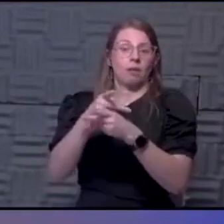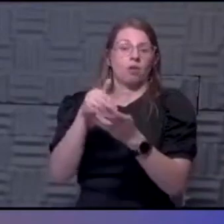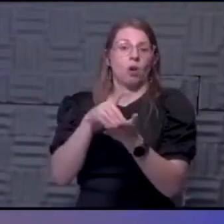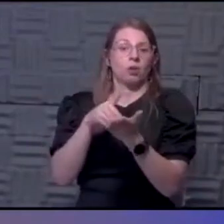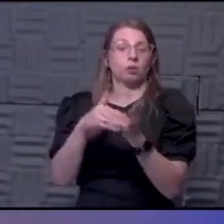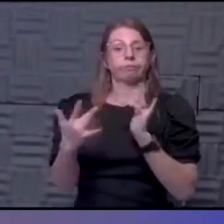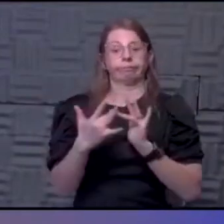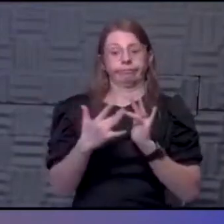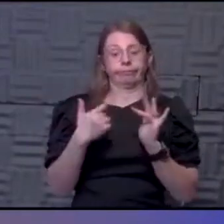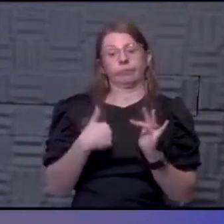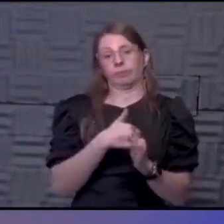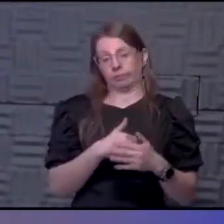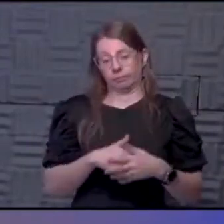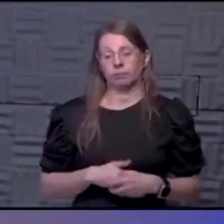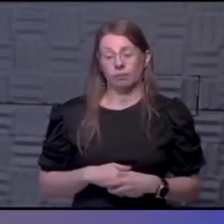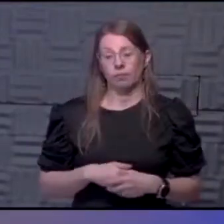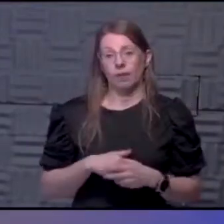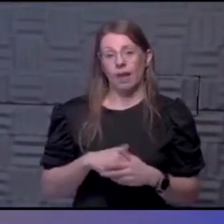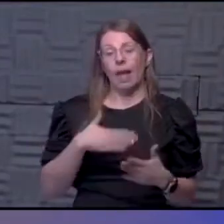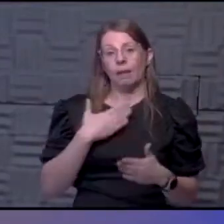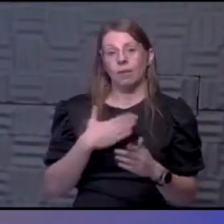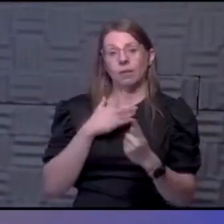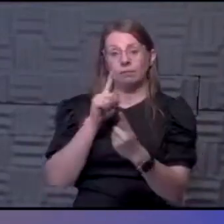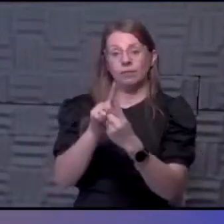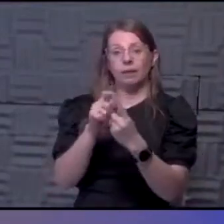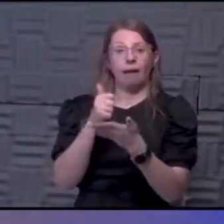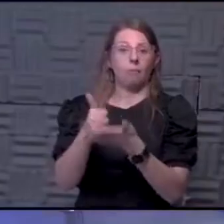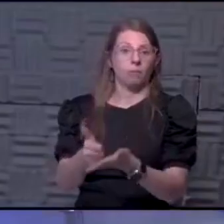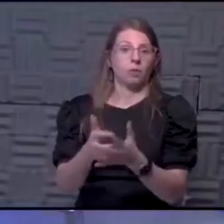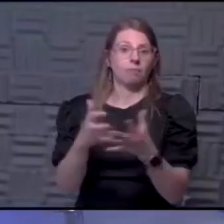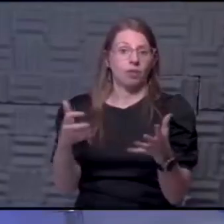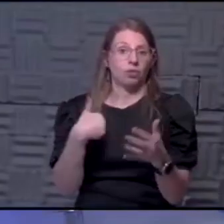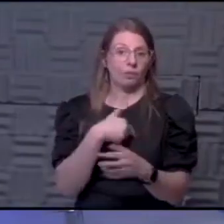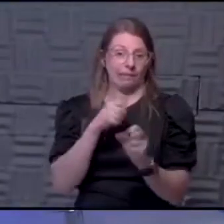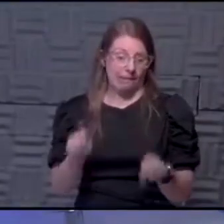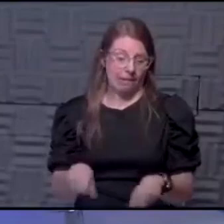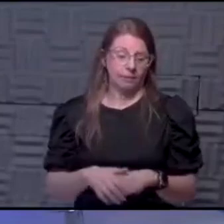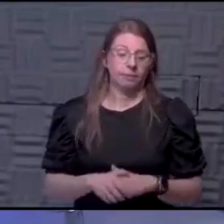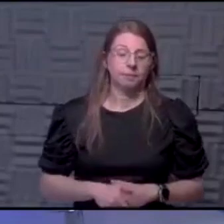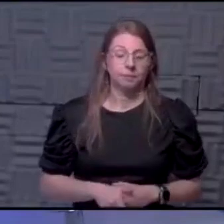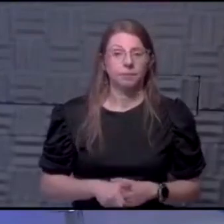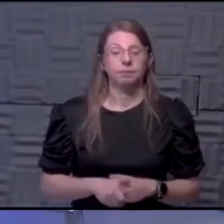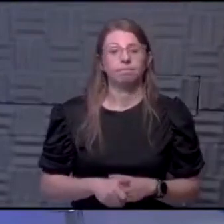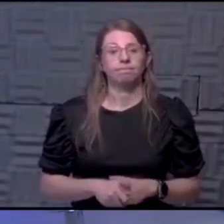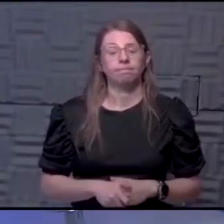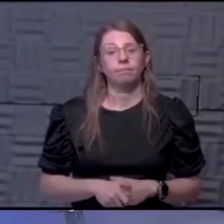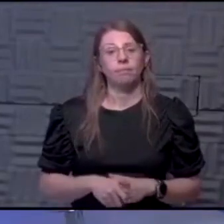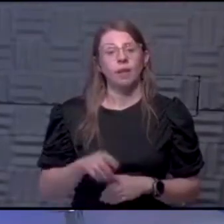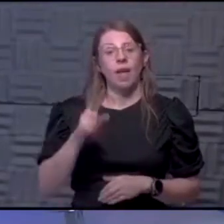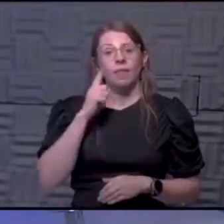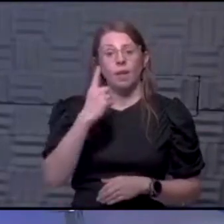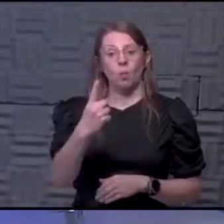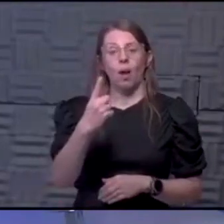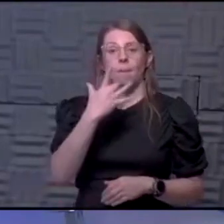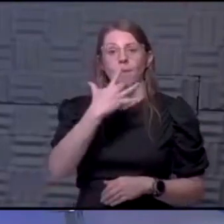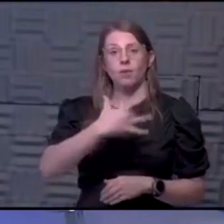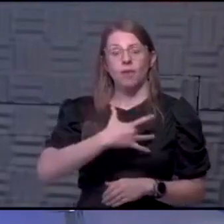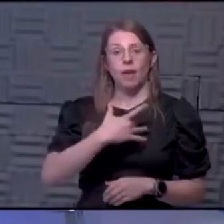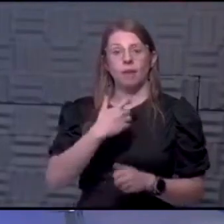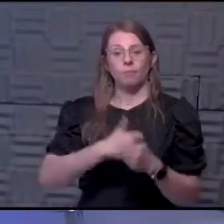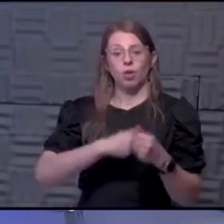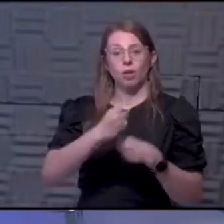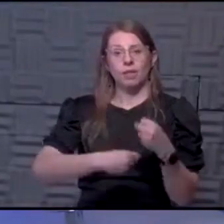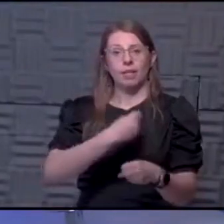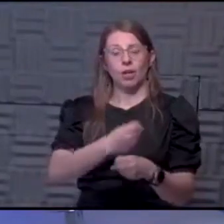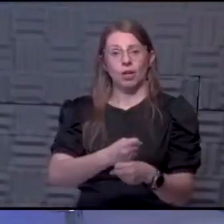us. We'd be happy to see you and help you as best we can. Yeah, I think one birthday a year is enough for me. I don't know that we